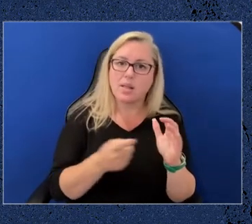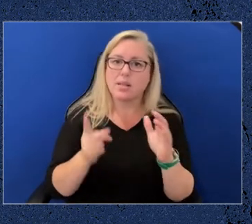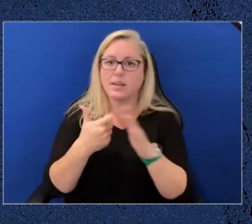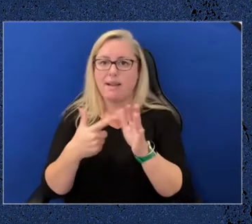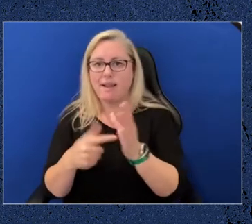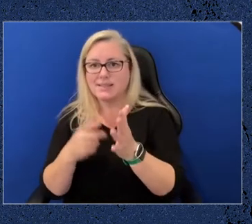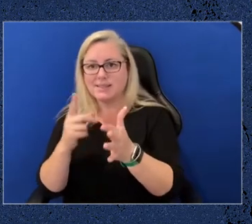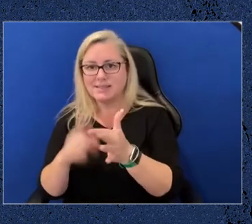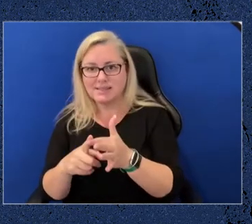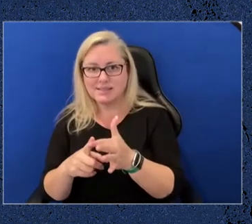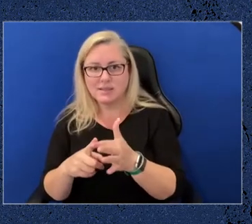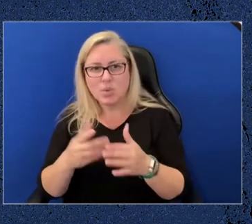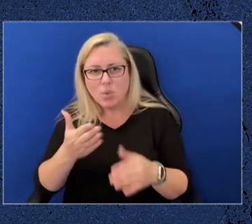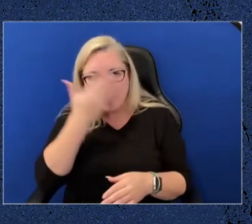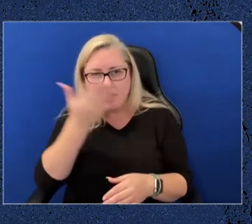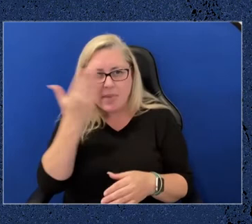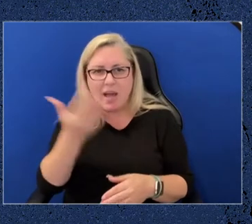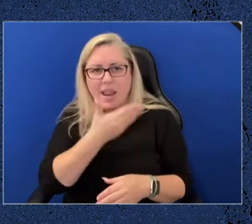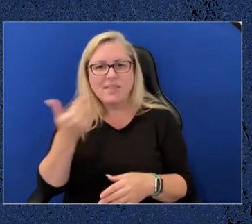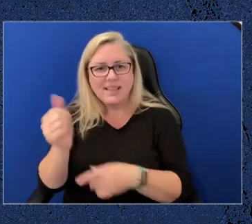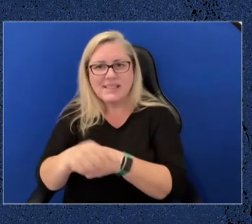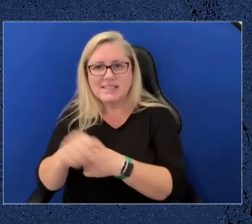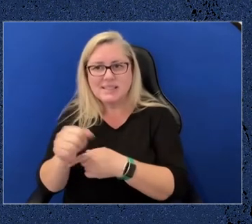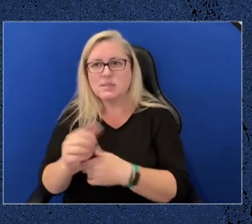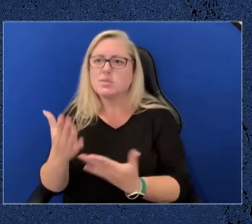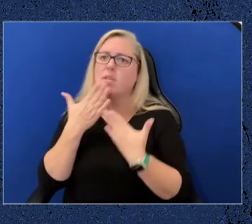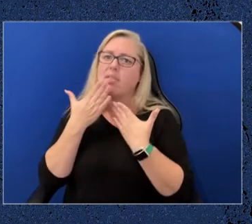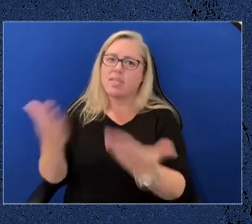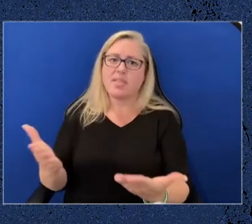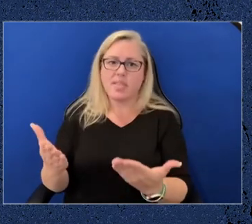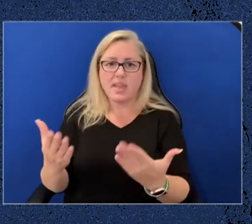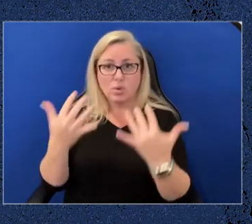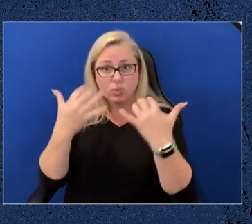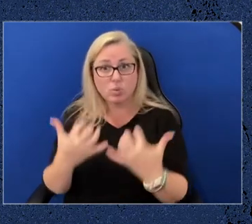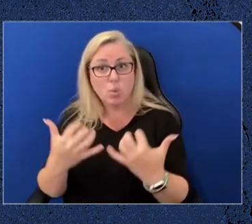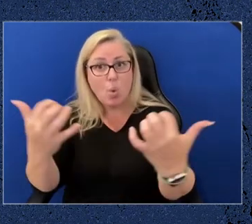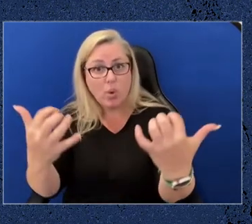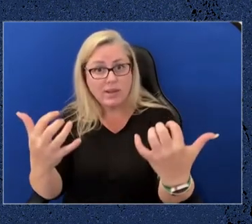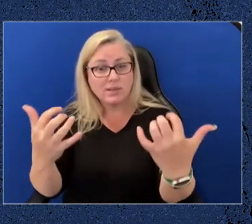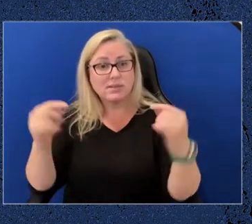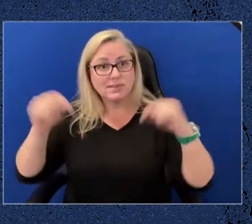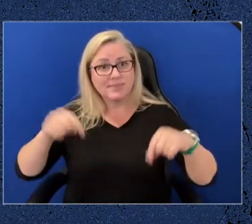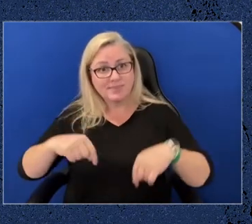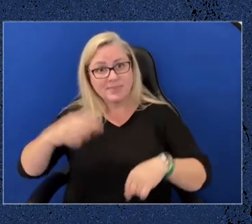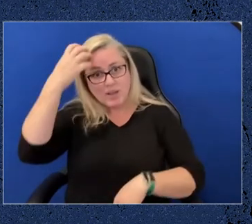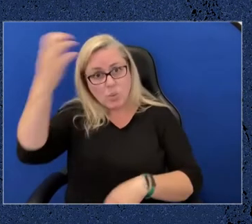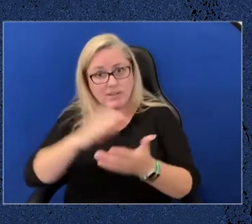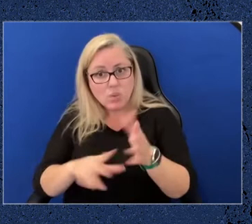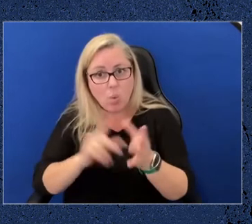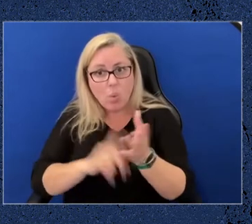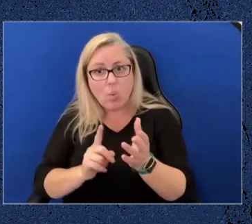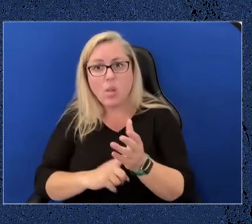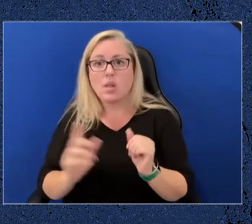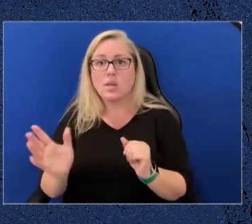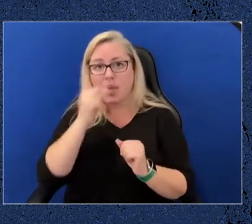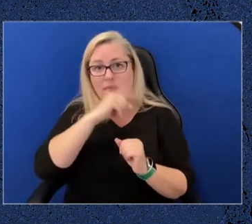Doesn't this smell lovely? And thank you so much to our audience here in Queen's Hall and to all the people who are watching along.